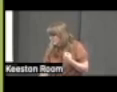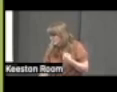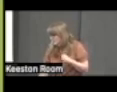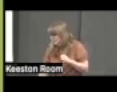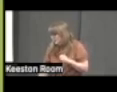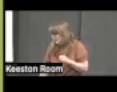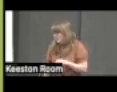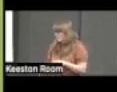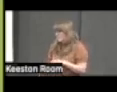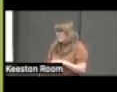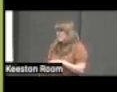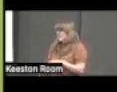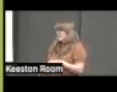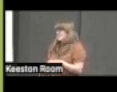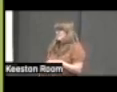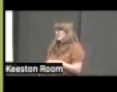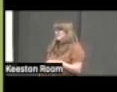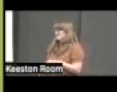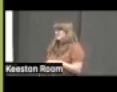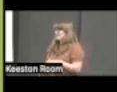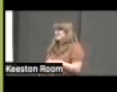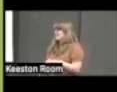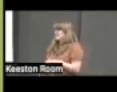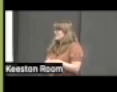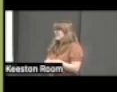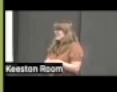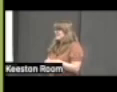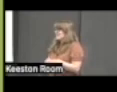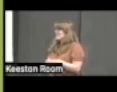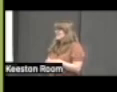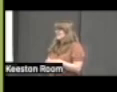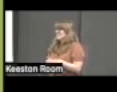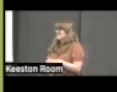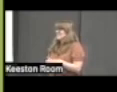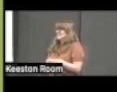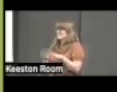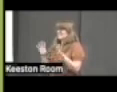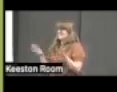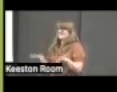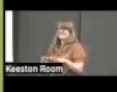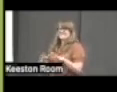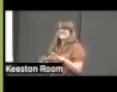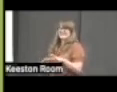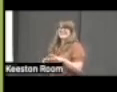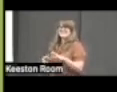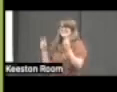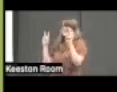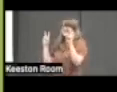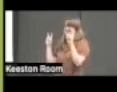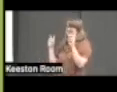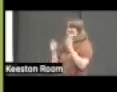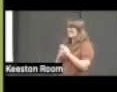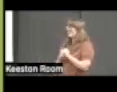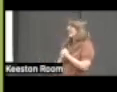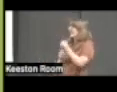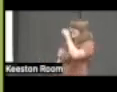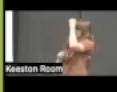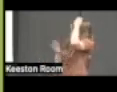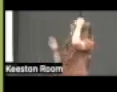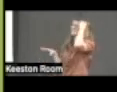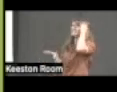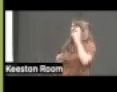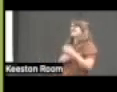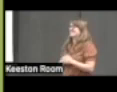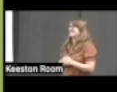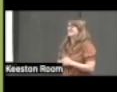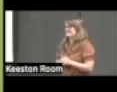So that being said, because I do a lot of breeding research, you will see some rated R content, nothing